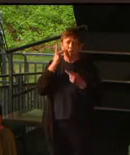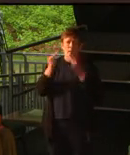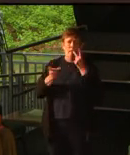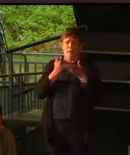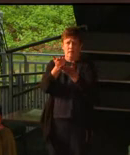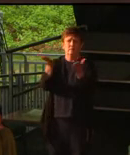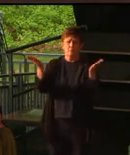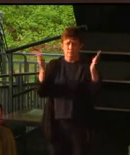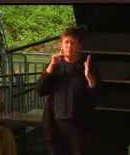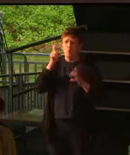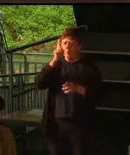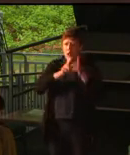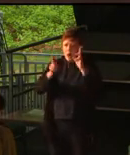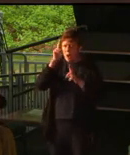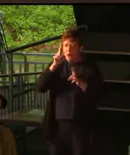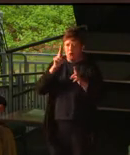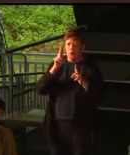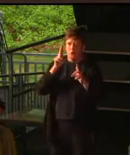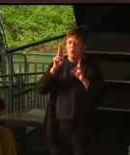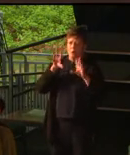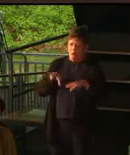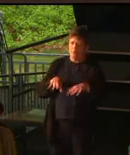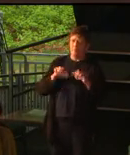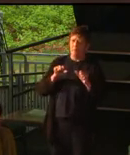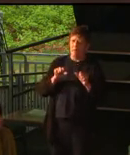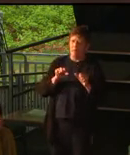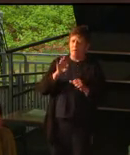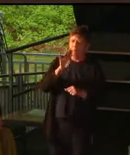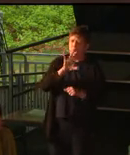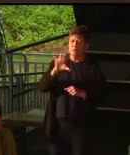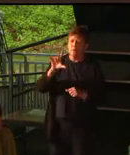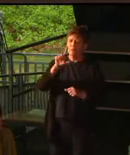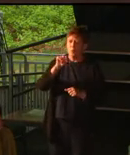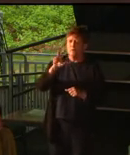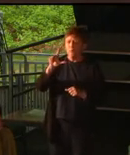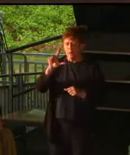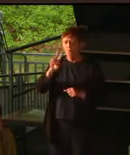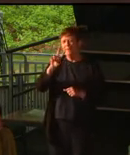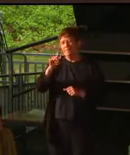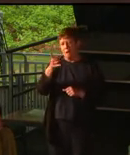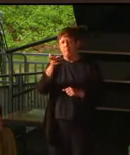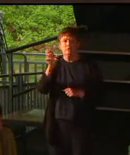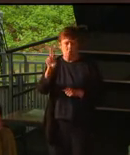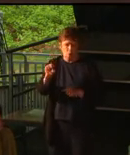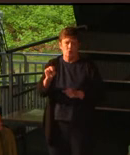honor of serving as Bristol Community College's 2023 valedictorian.